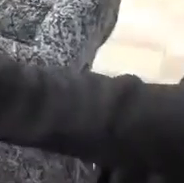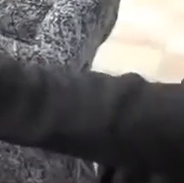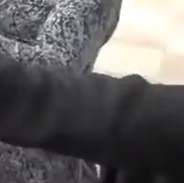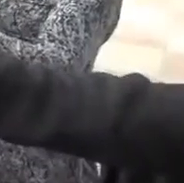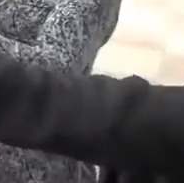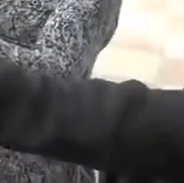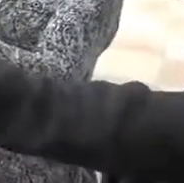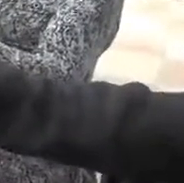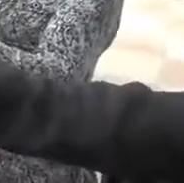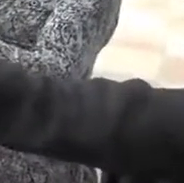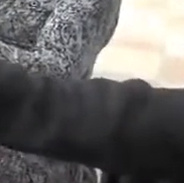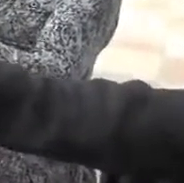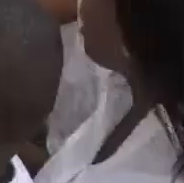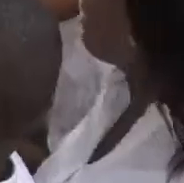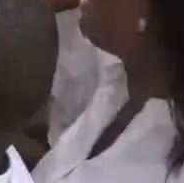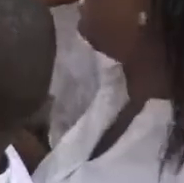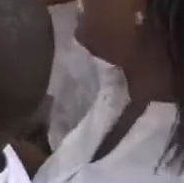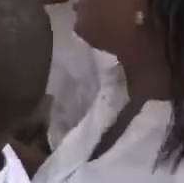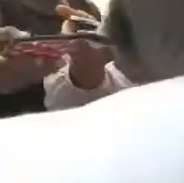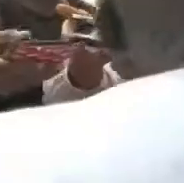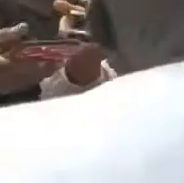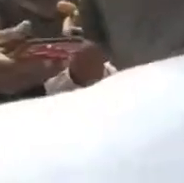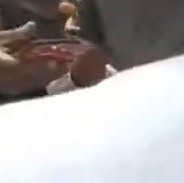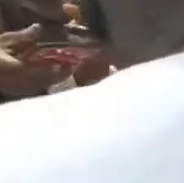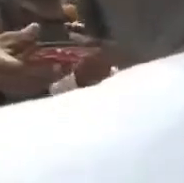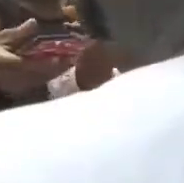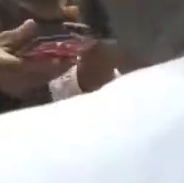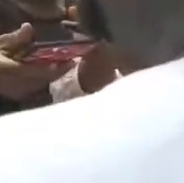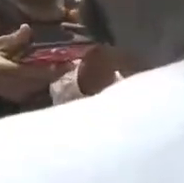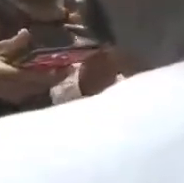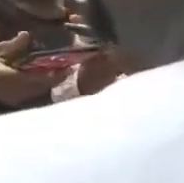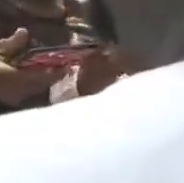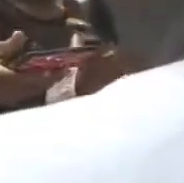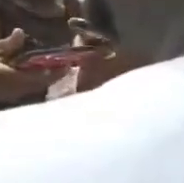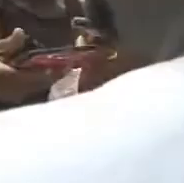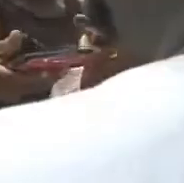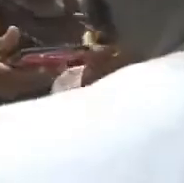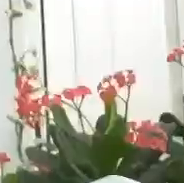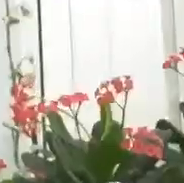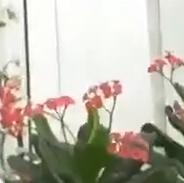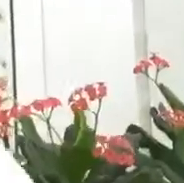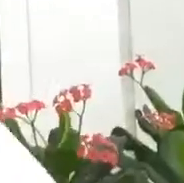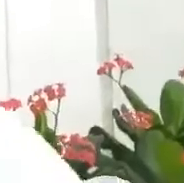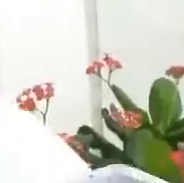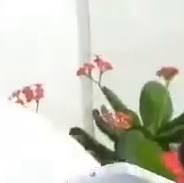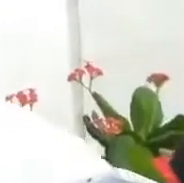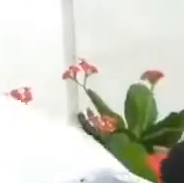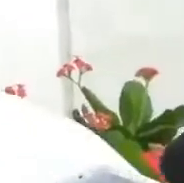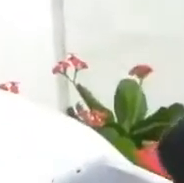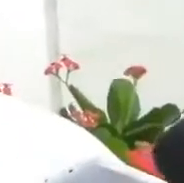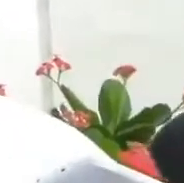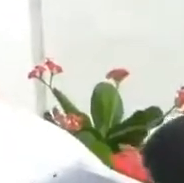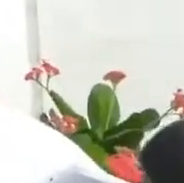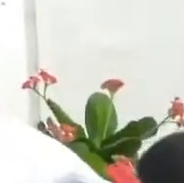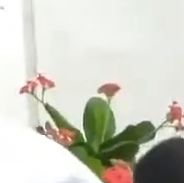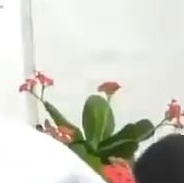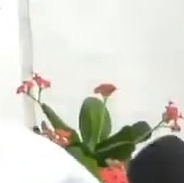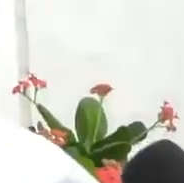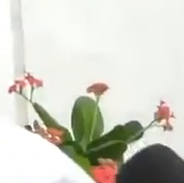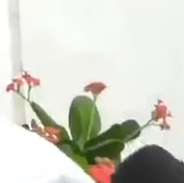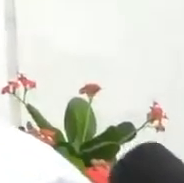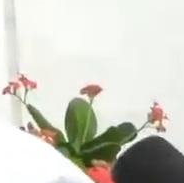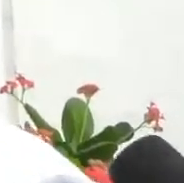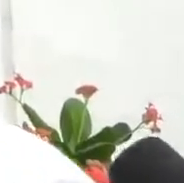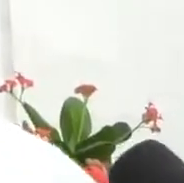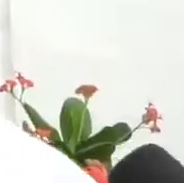Mr. Chairman, please, what is your next project? So, Mr. Chairman, please, what is your major secret in life? A major secret in life is that to achieve